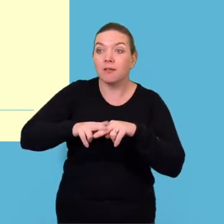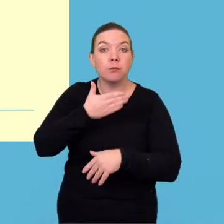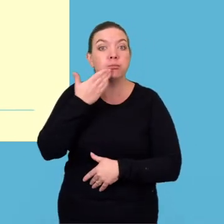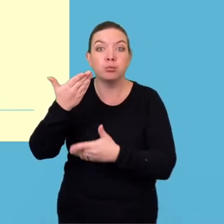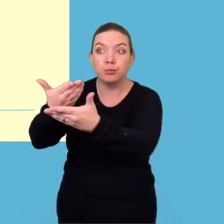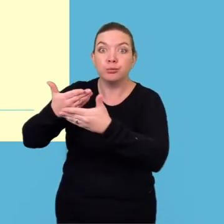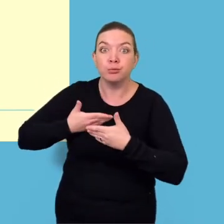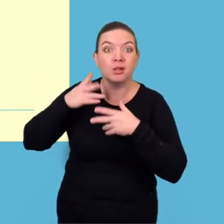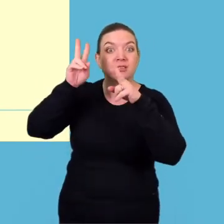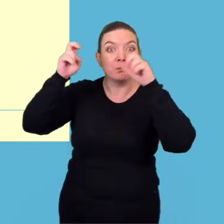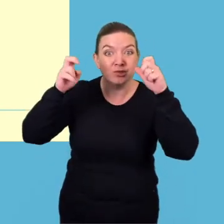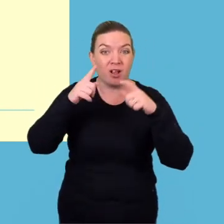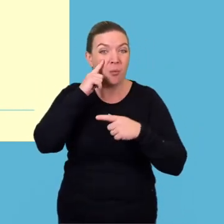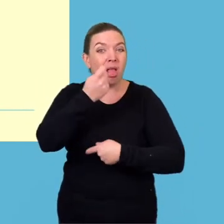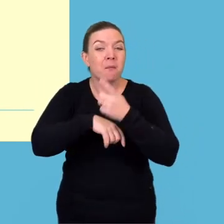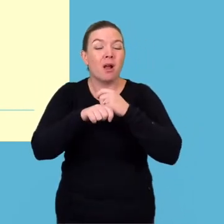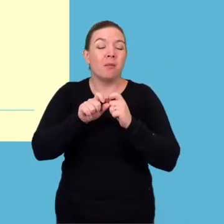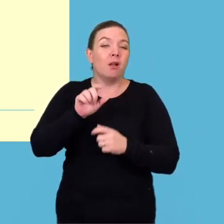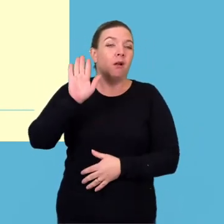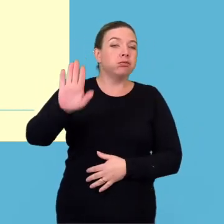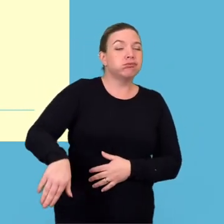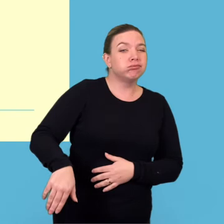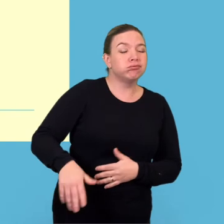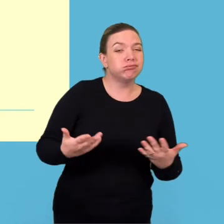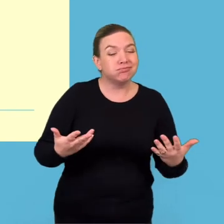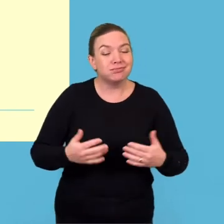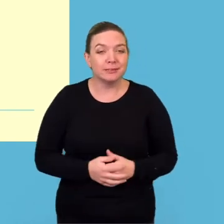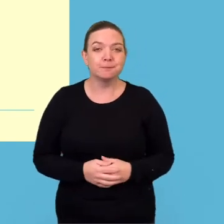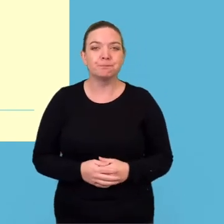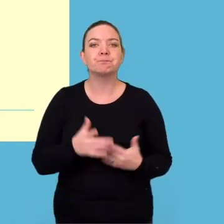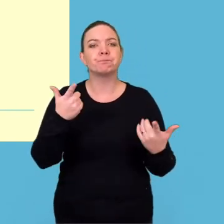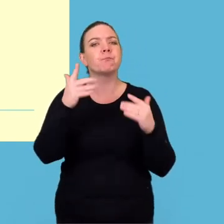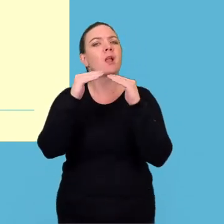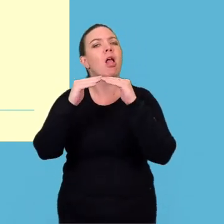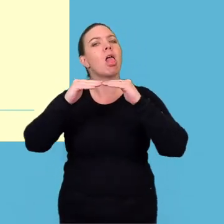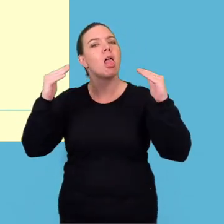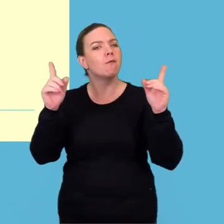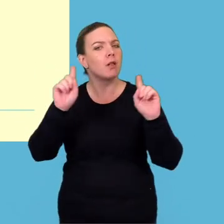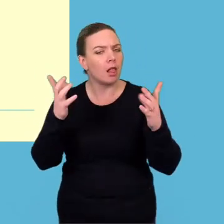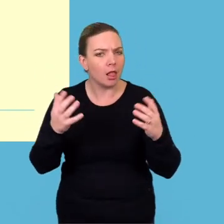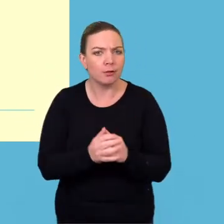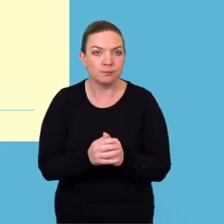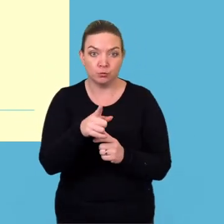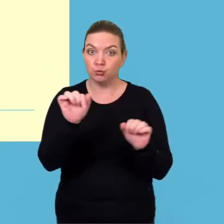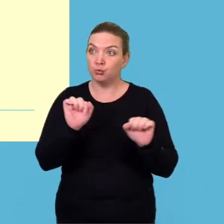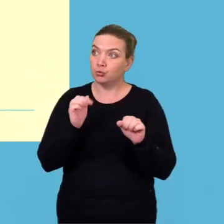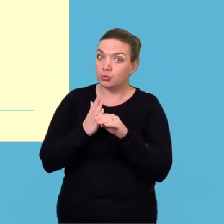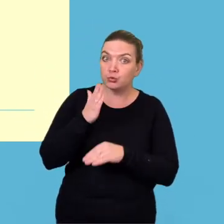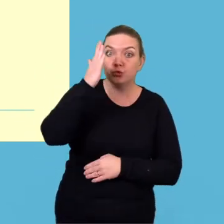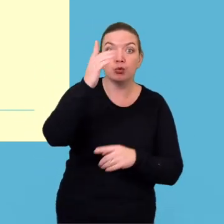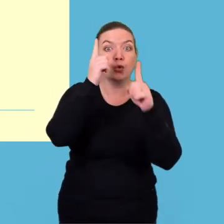very far with it. So let's think about level now. If you haven't been to university before, you'll be going in